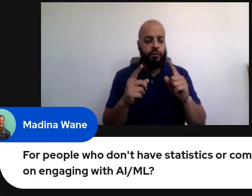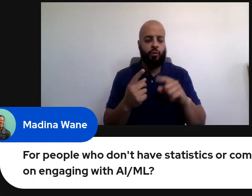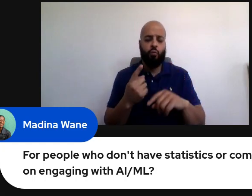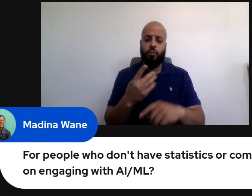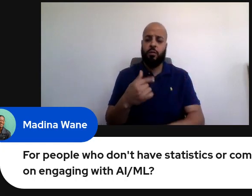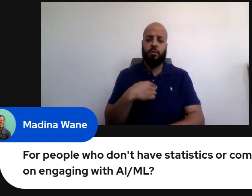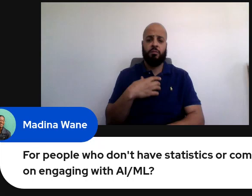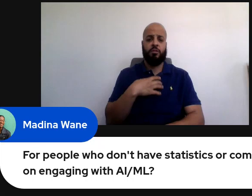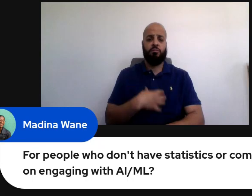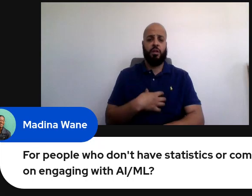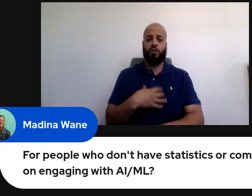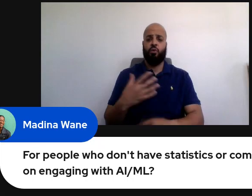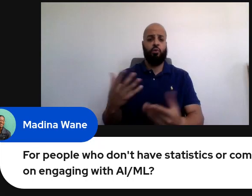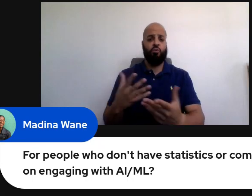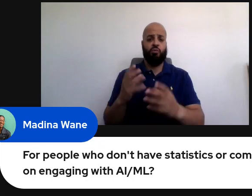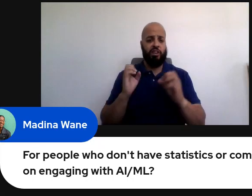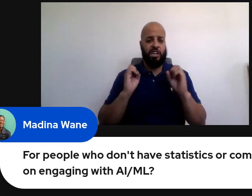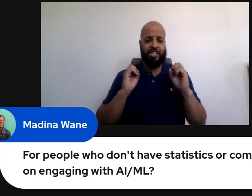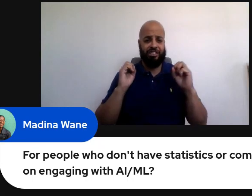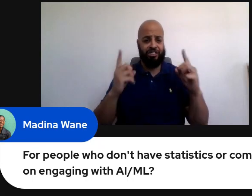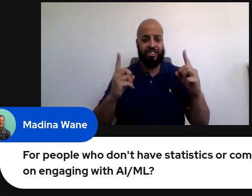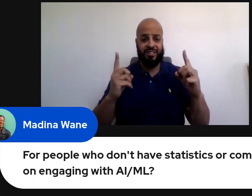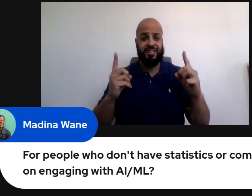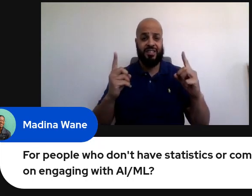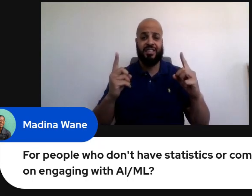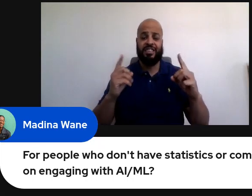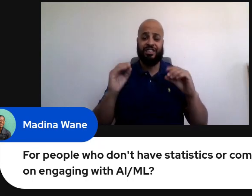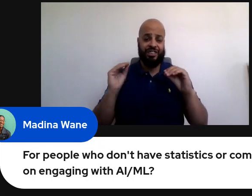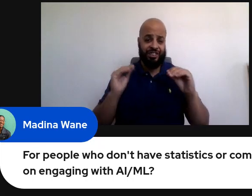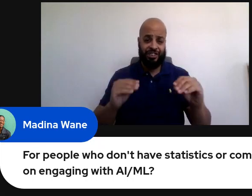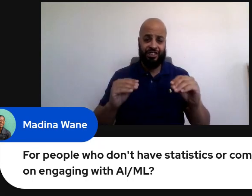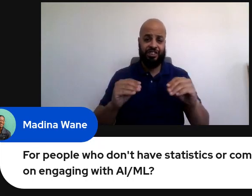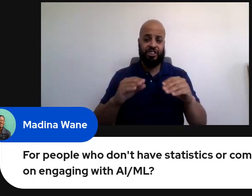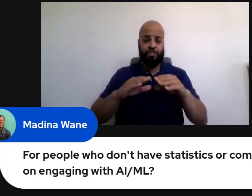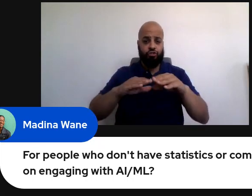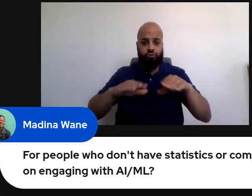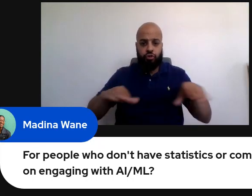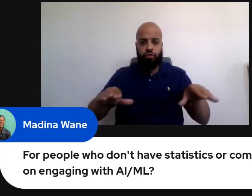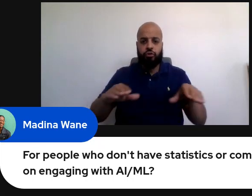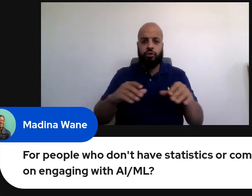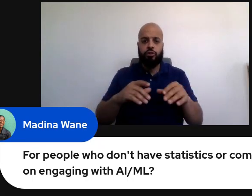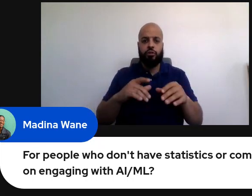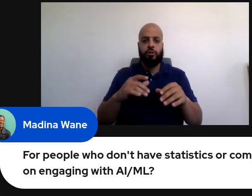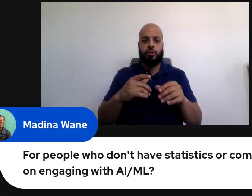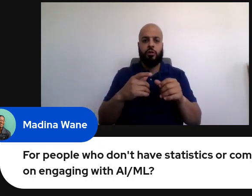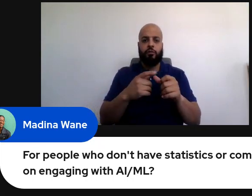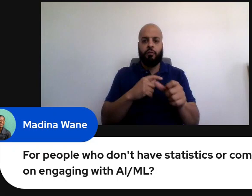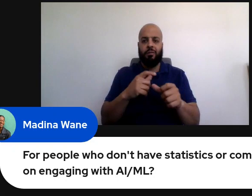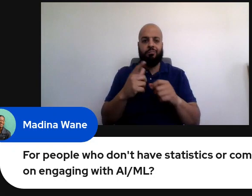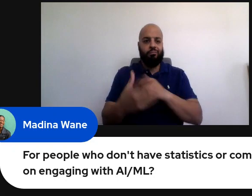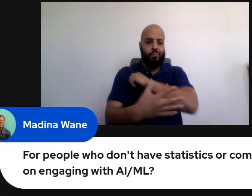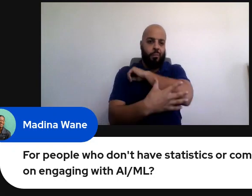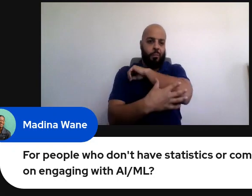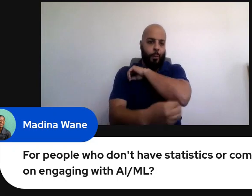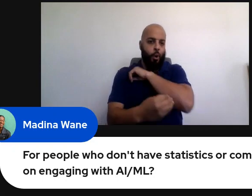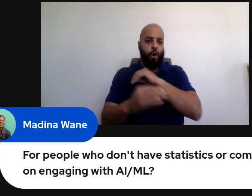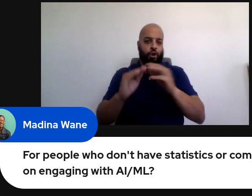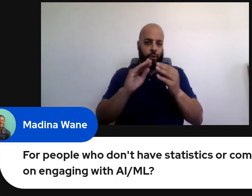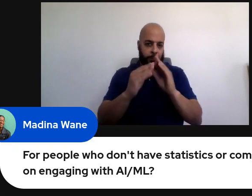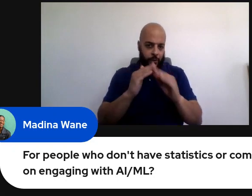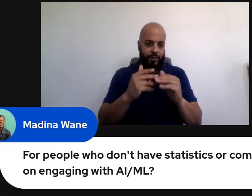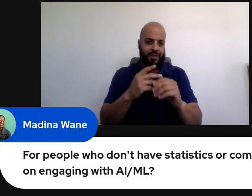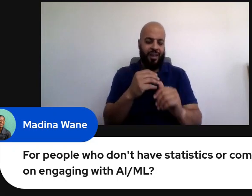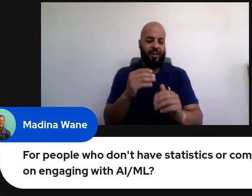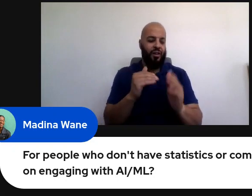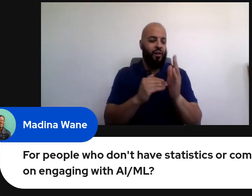is education and teaching children from underrepresented groups, and very often these